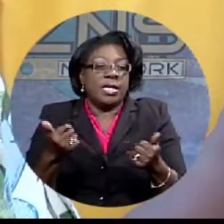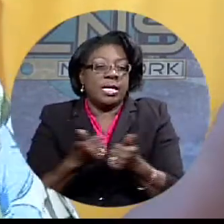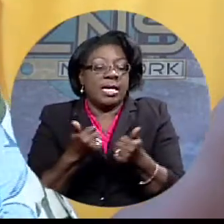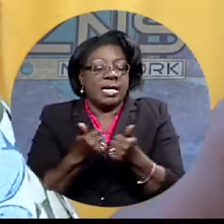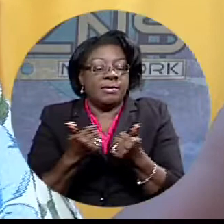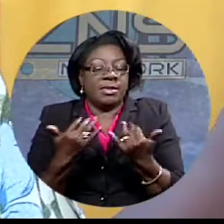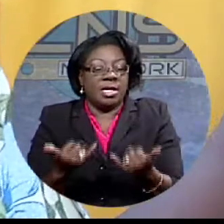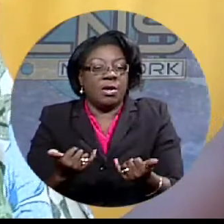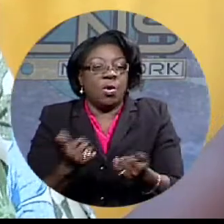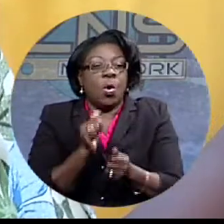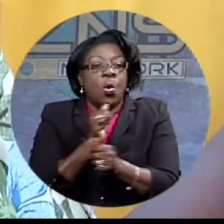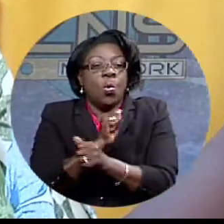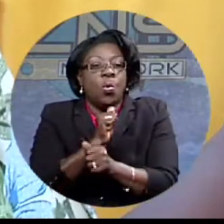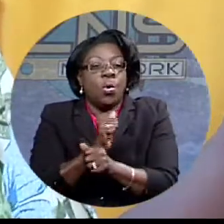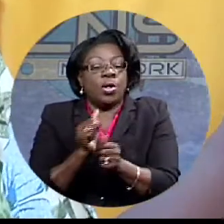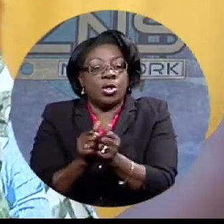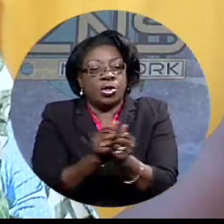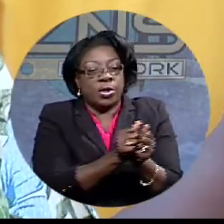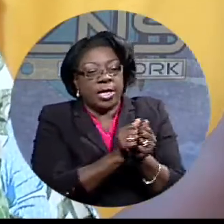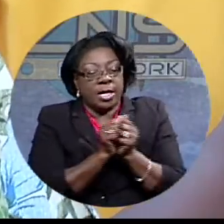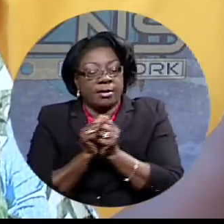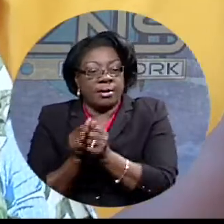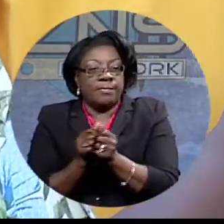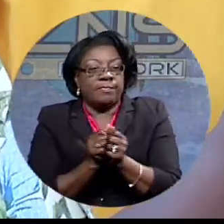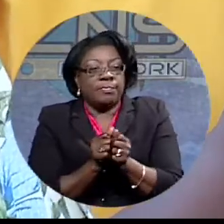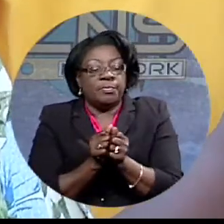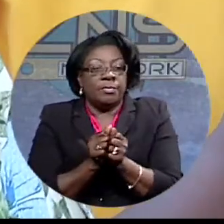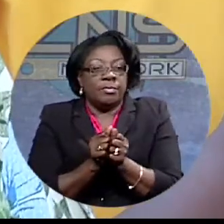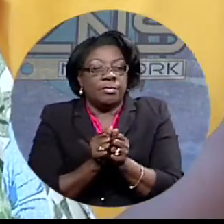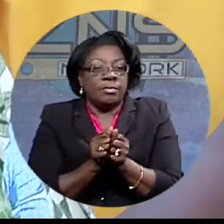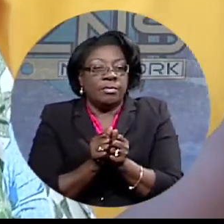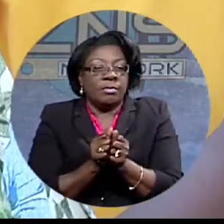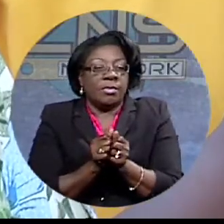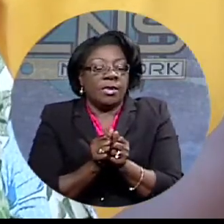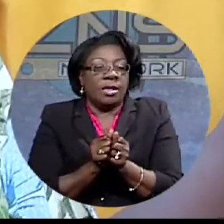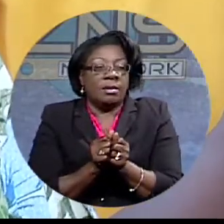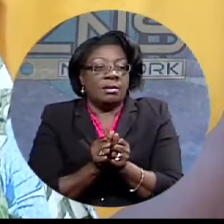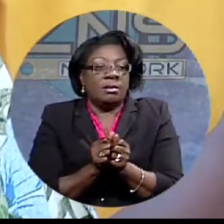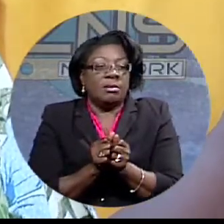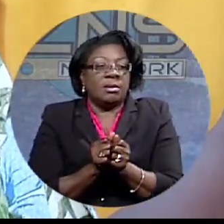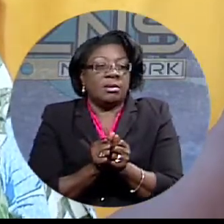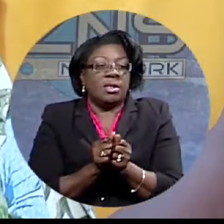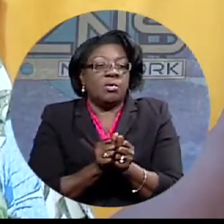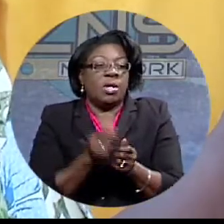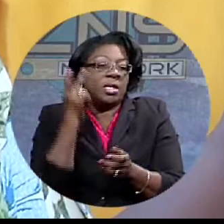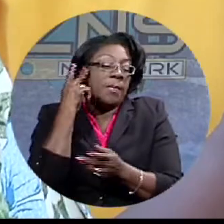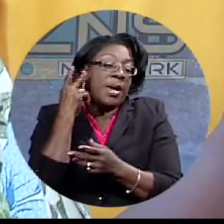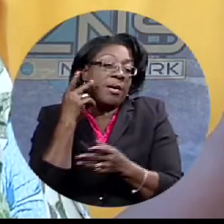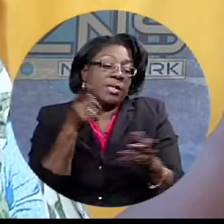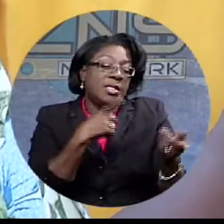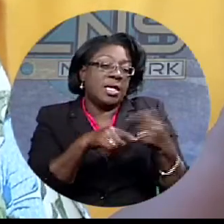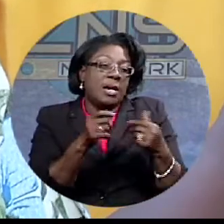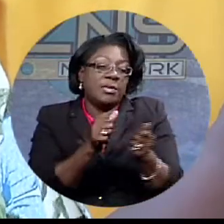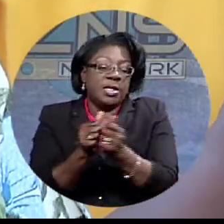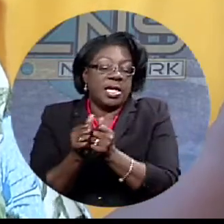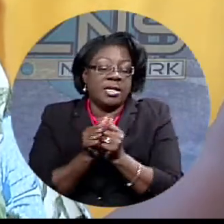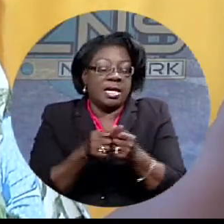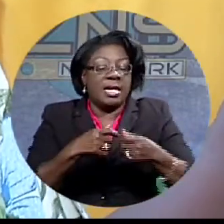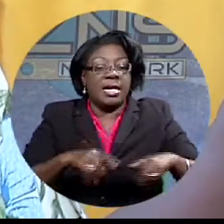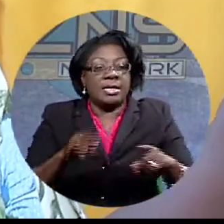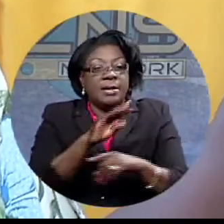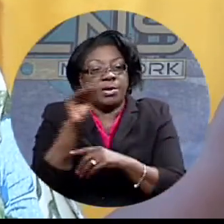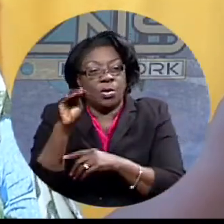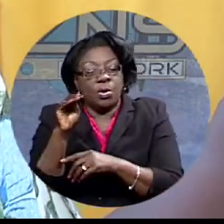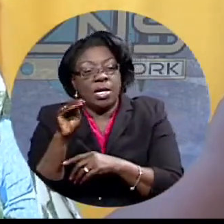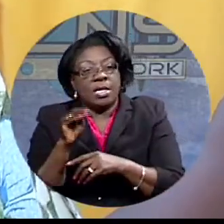know it can happen, and I really need to see that mediation, if necessary. But I would really like for us parents to get together and to let them know we have